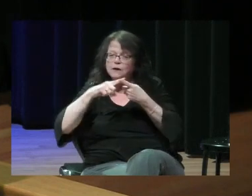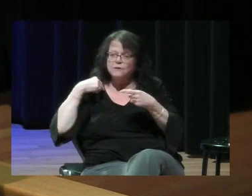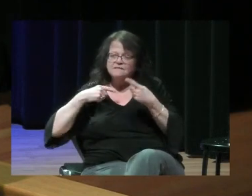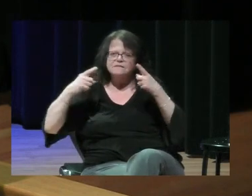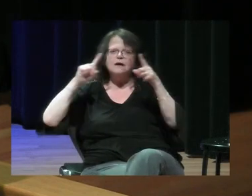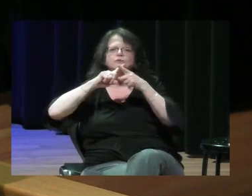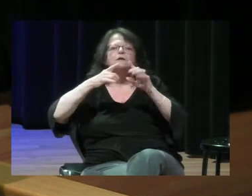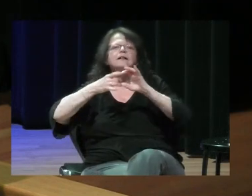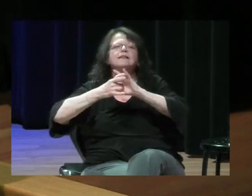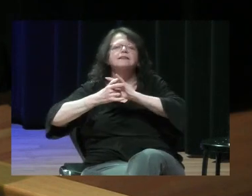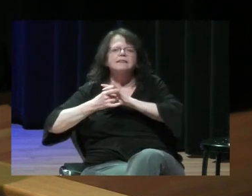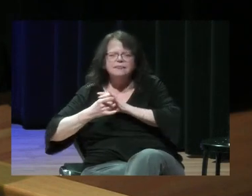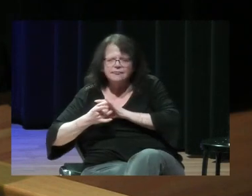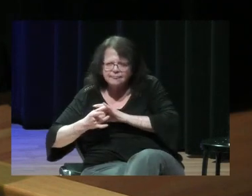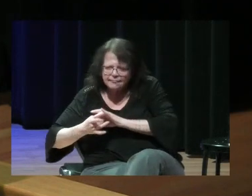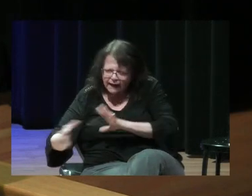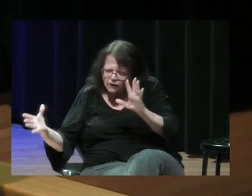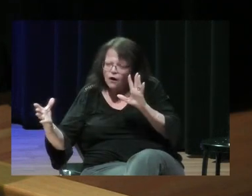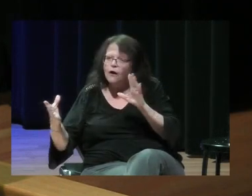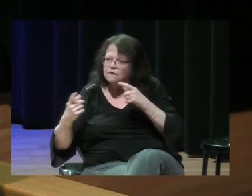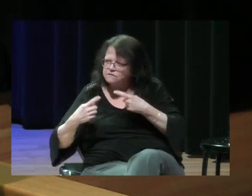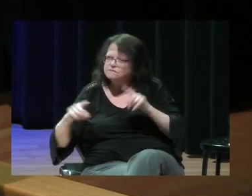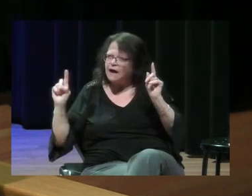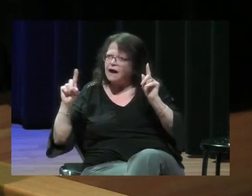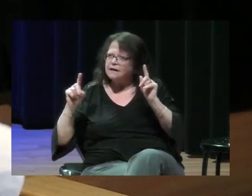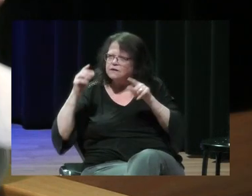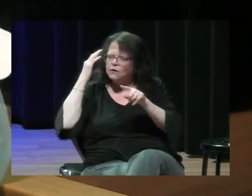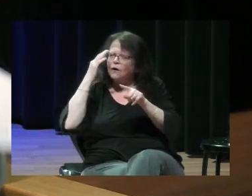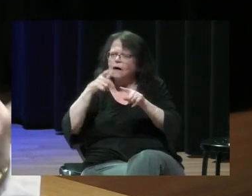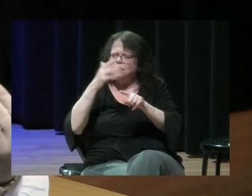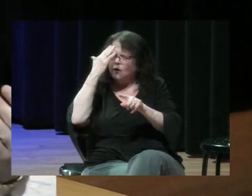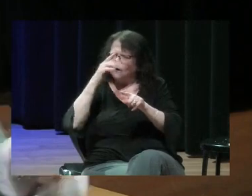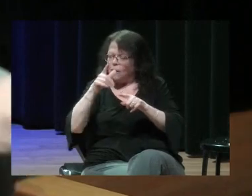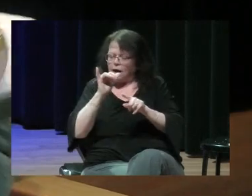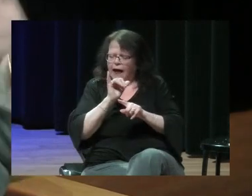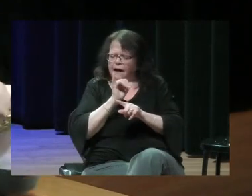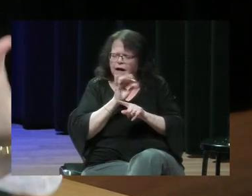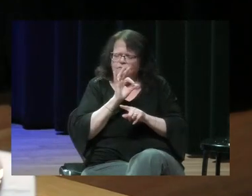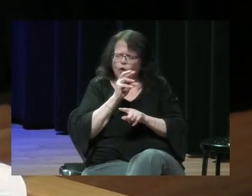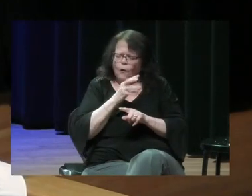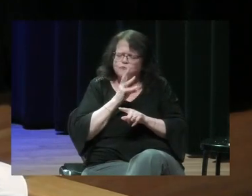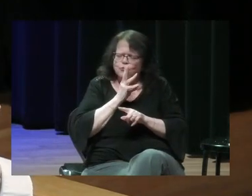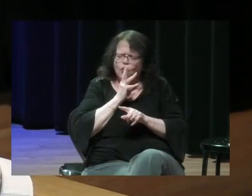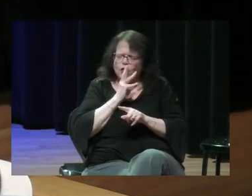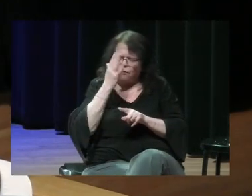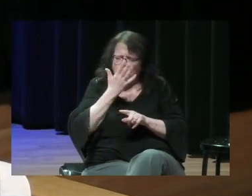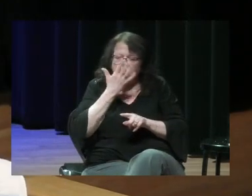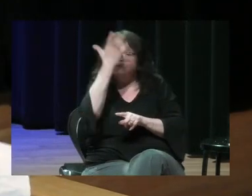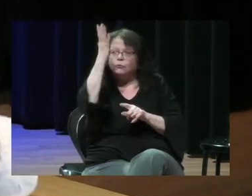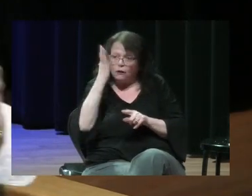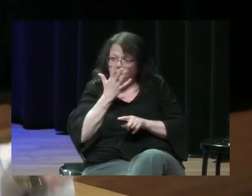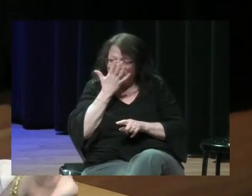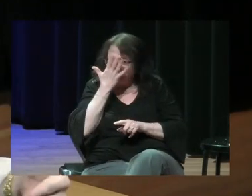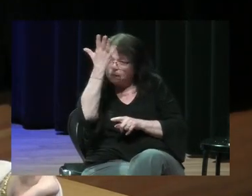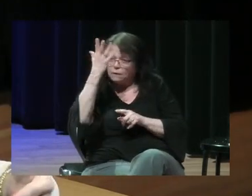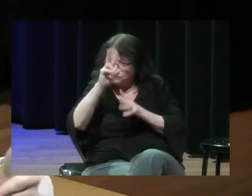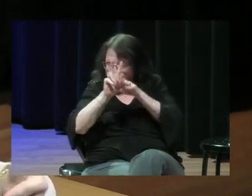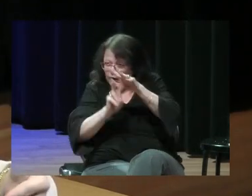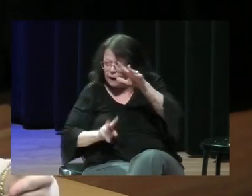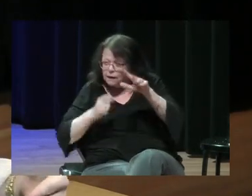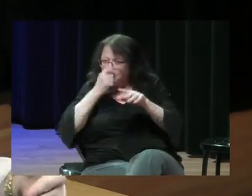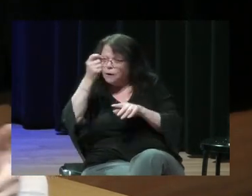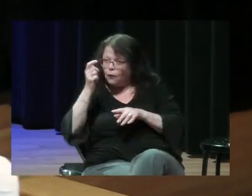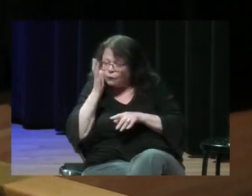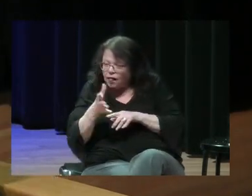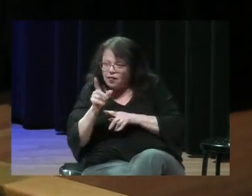the flow, not because just like the flow of water, you're not going to get water up your nose or flipped upside down in the tide. Like, that's going to happen. That's